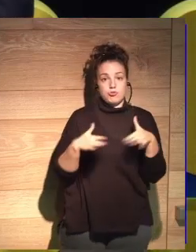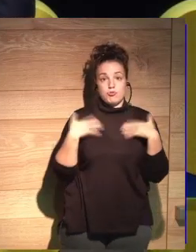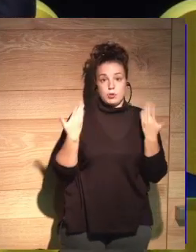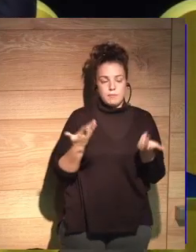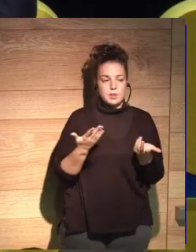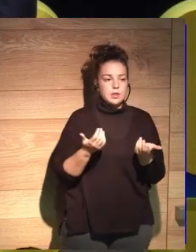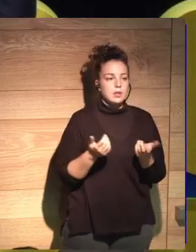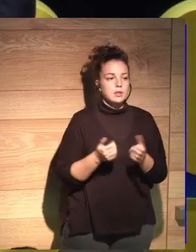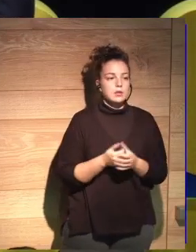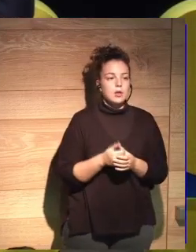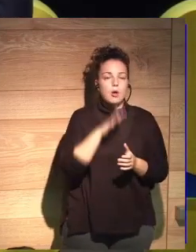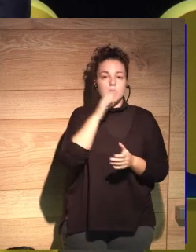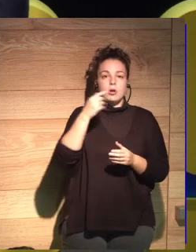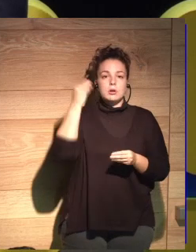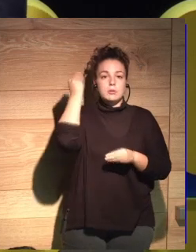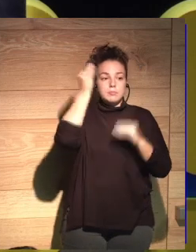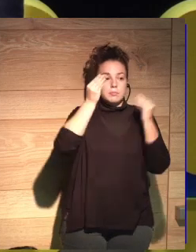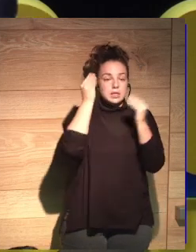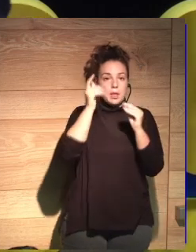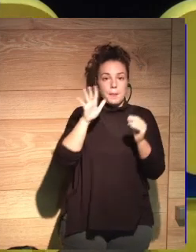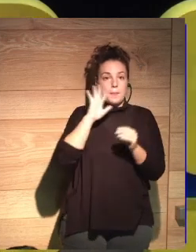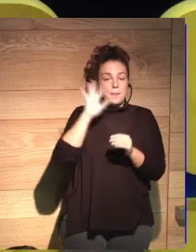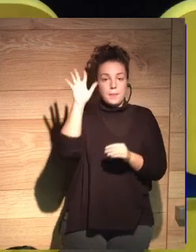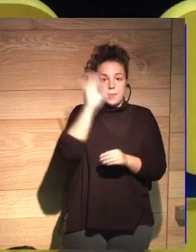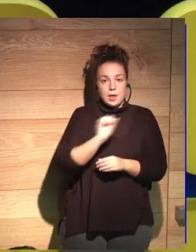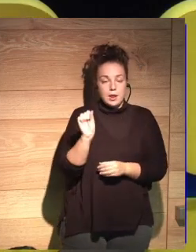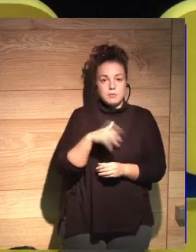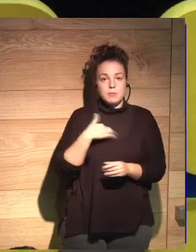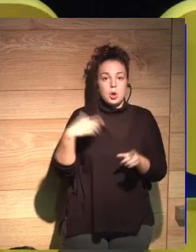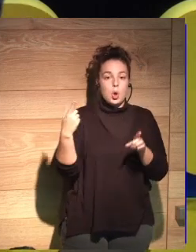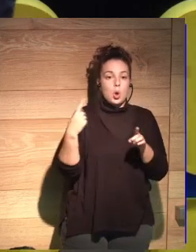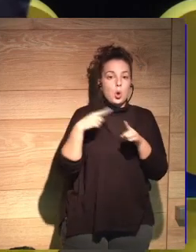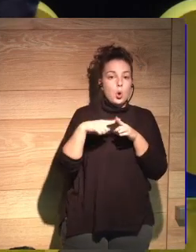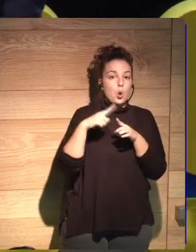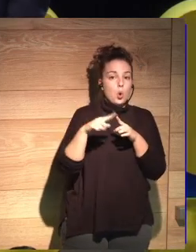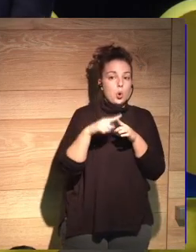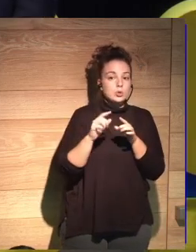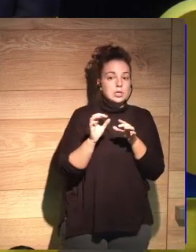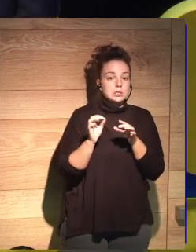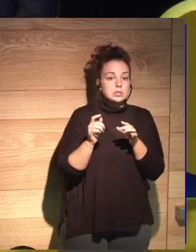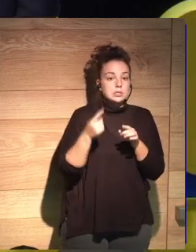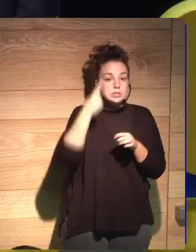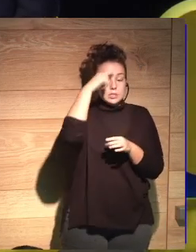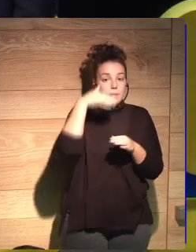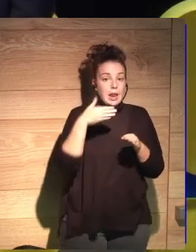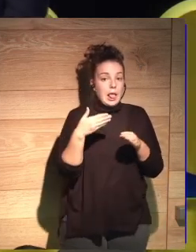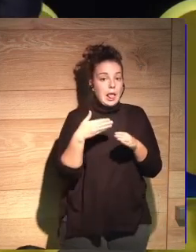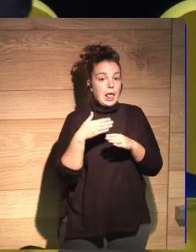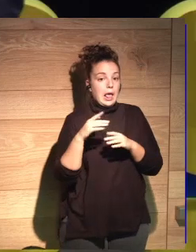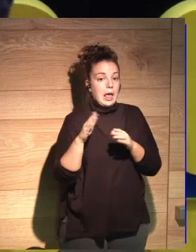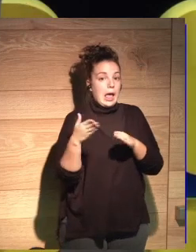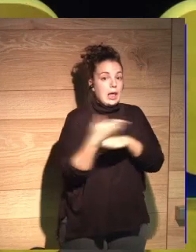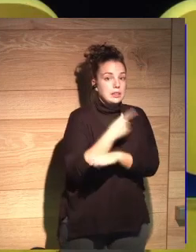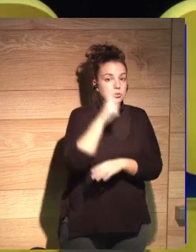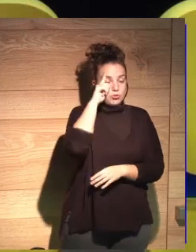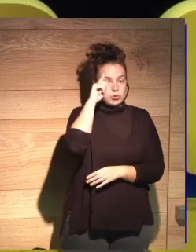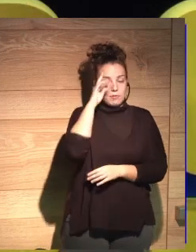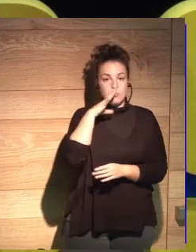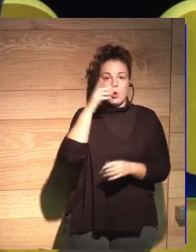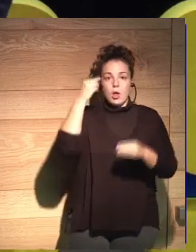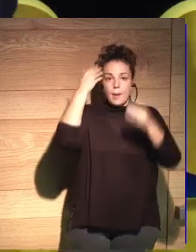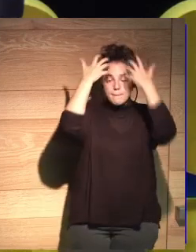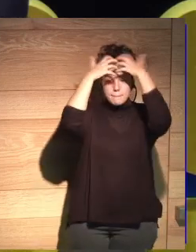great. But we cannot predict the consequences of our actions because we're much smaller minds than the rest of the universe. Although my mind is